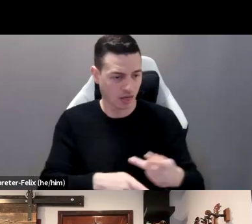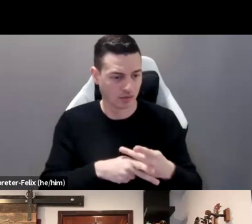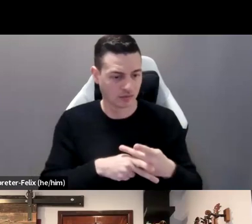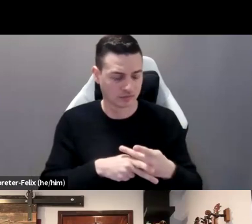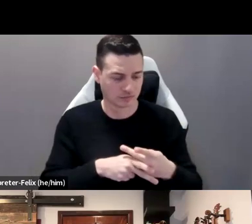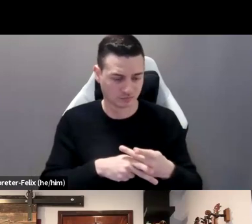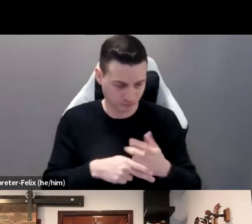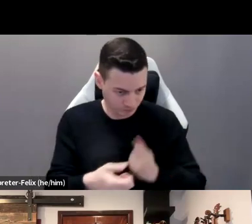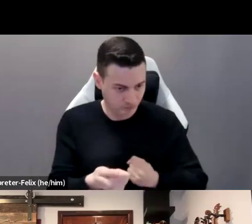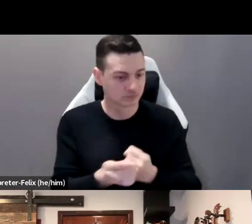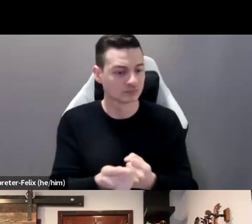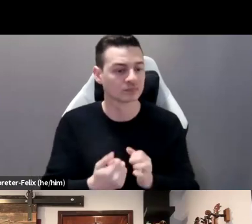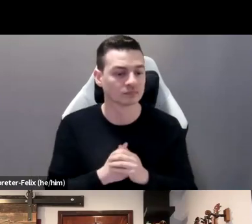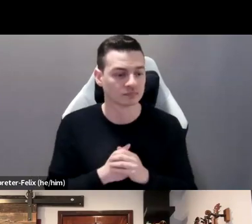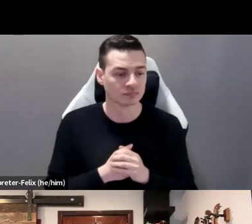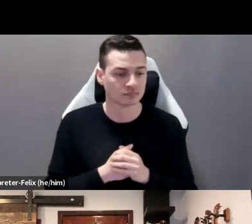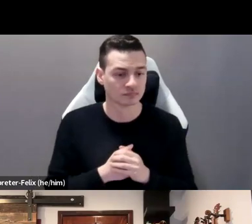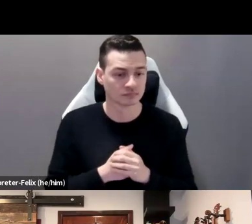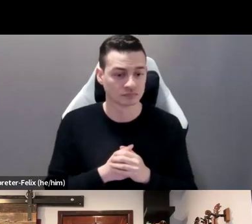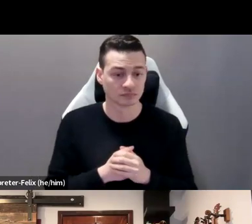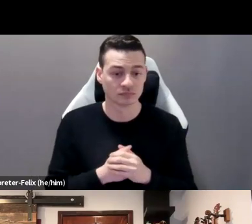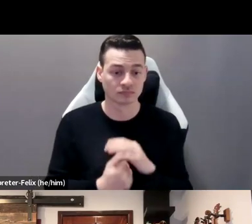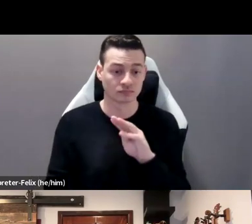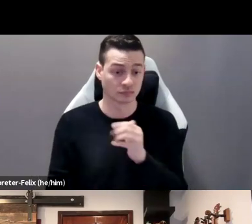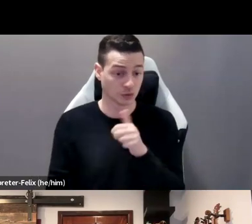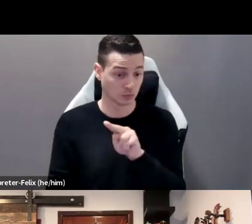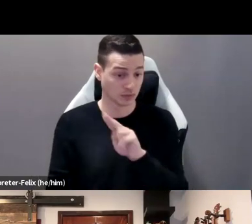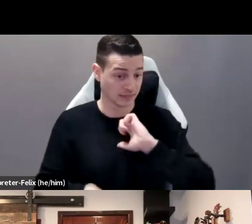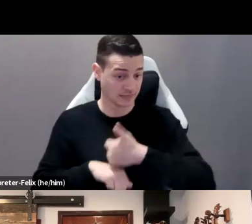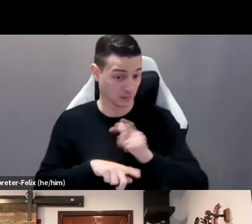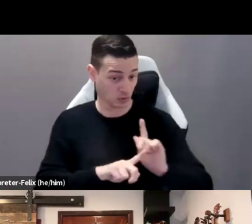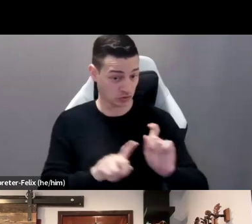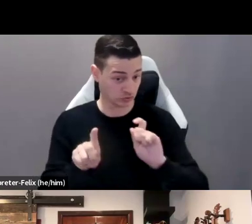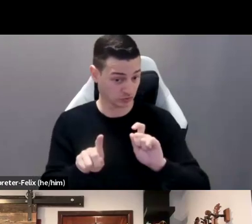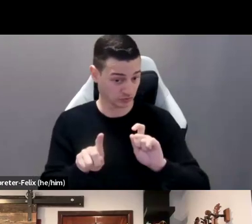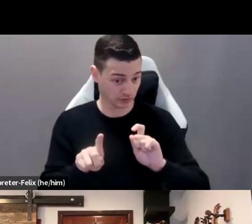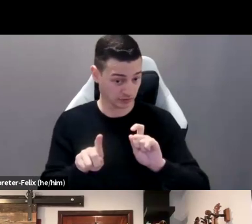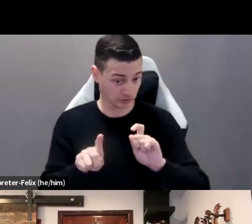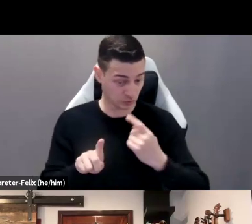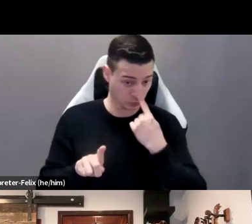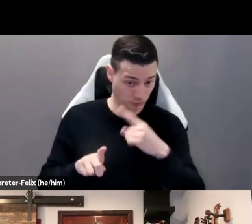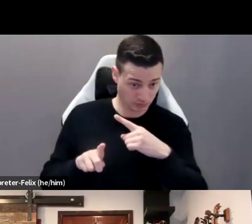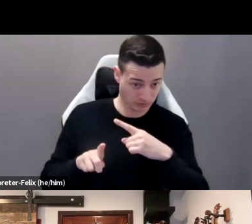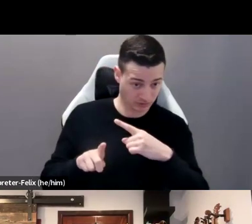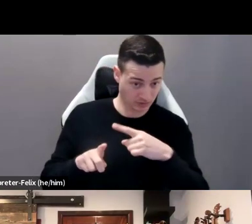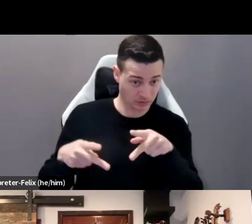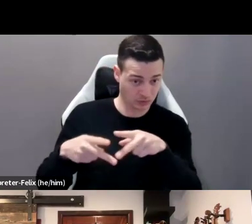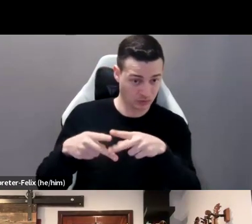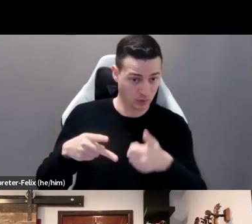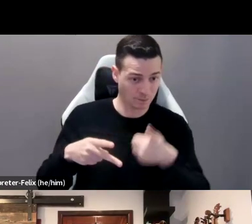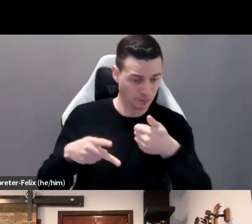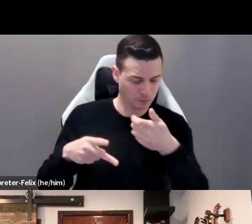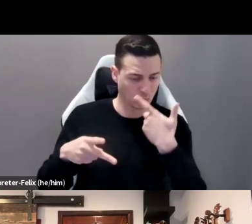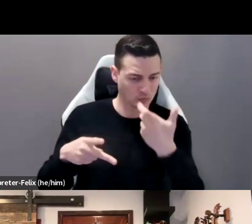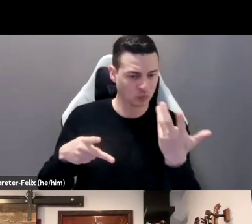distributed and sort of shaped up the survey for us. Merlin, you want to point to the two items that you found most interesting?